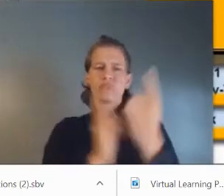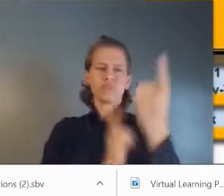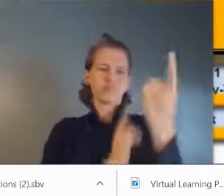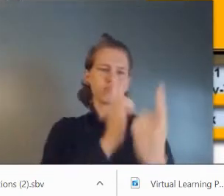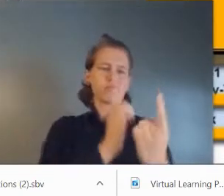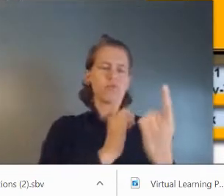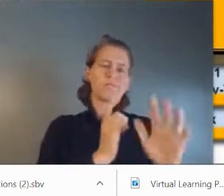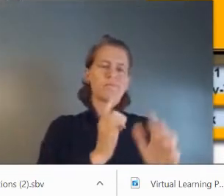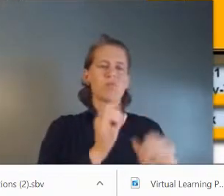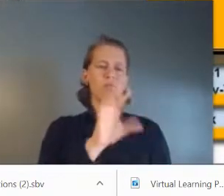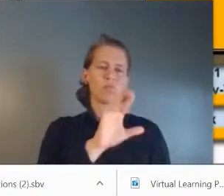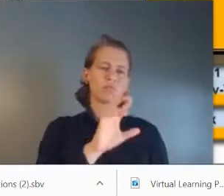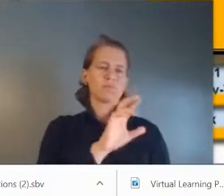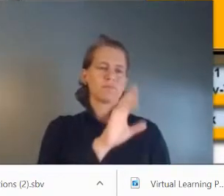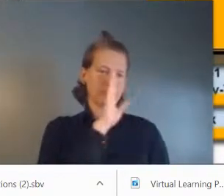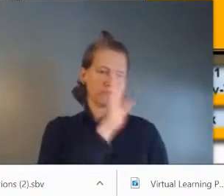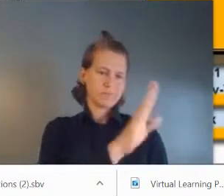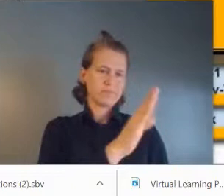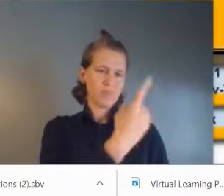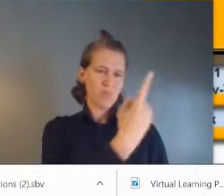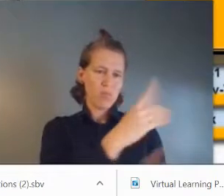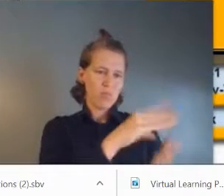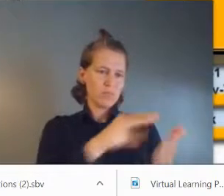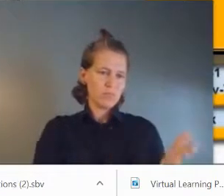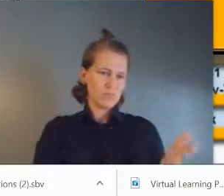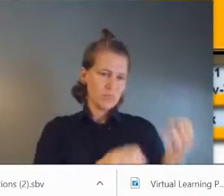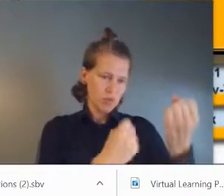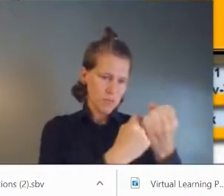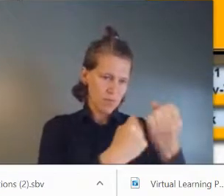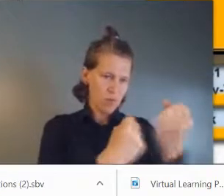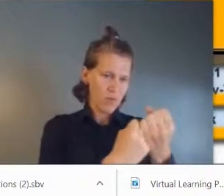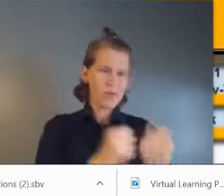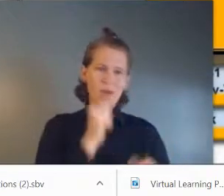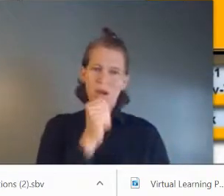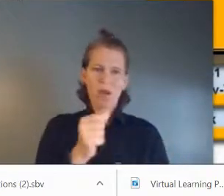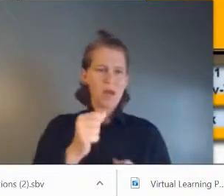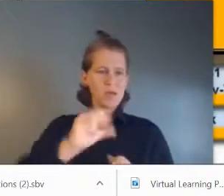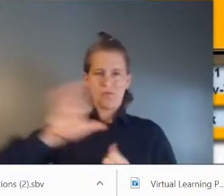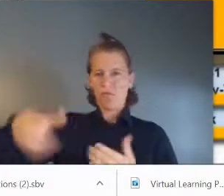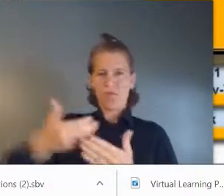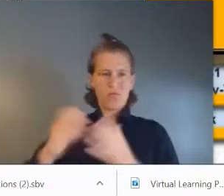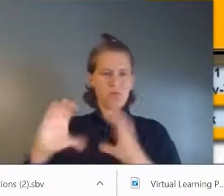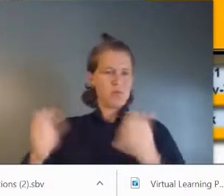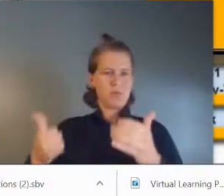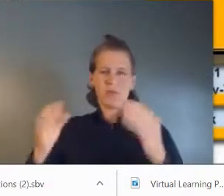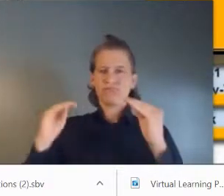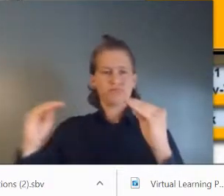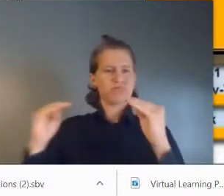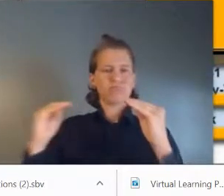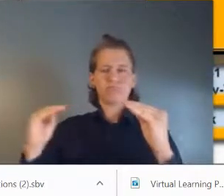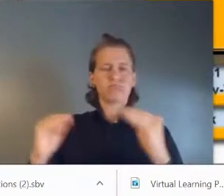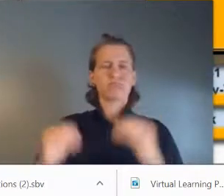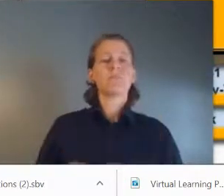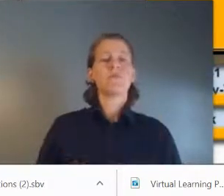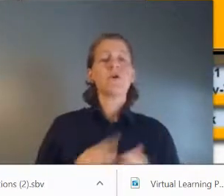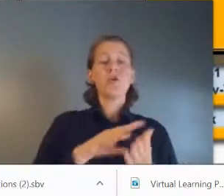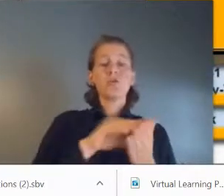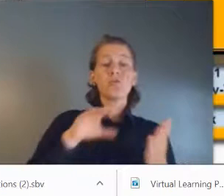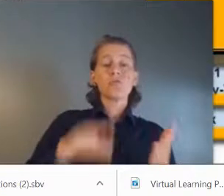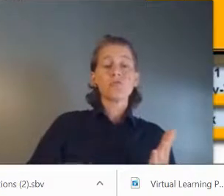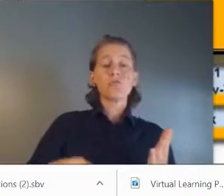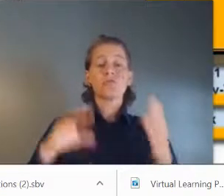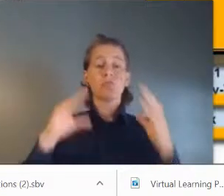not a time for whole class direct instruction. This is also a time that students, teachers, and parents can schedule